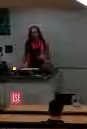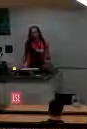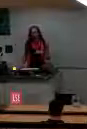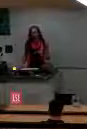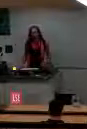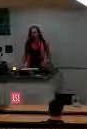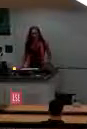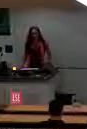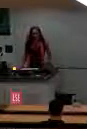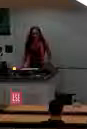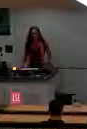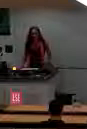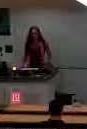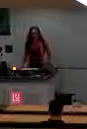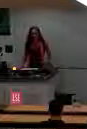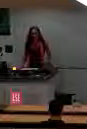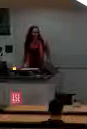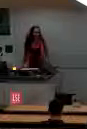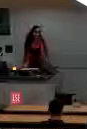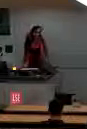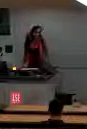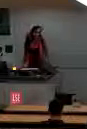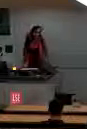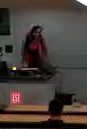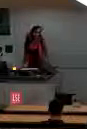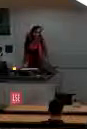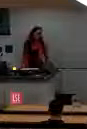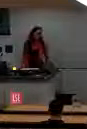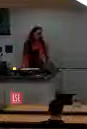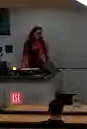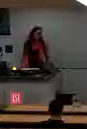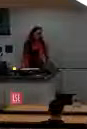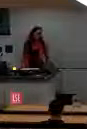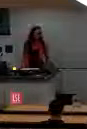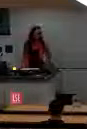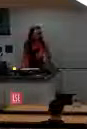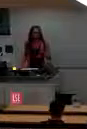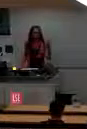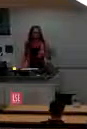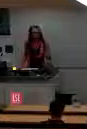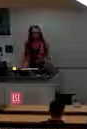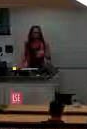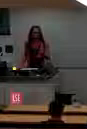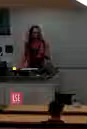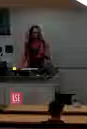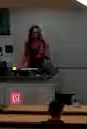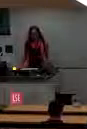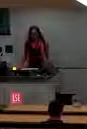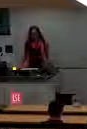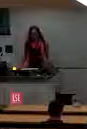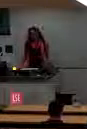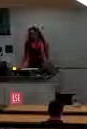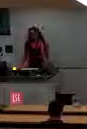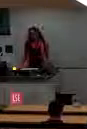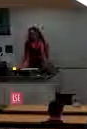what I think about what digital technologies or digitization does to people from various backgrounds, from